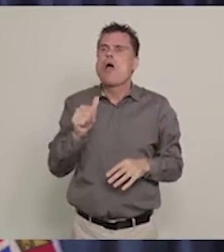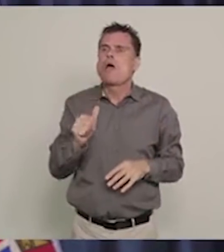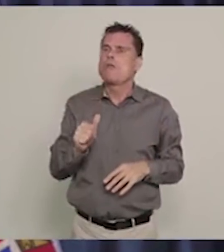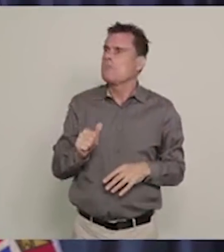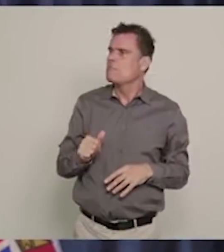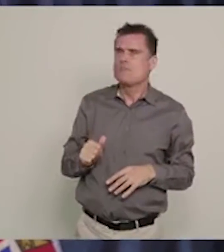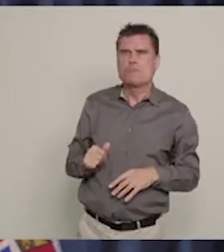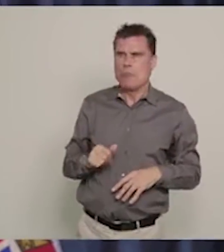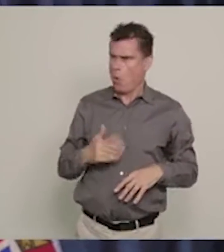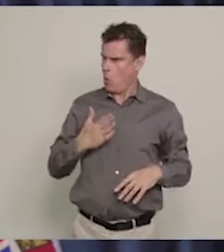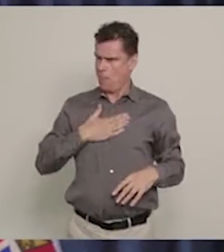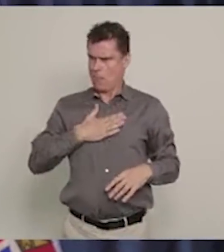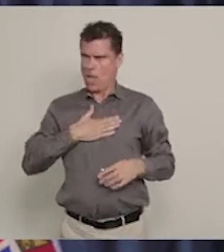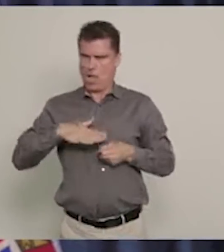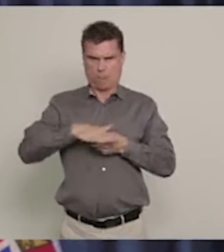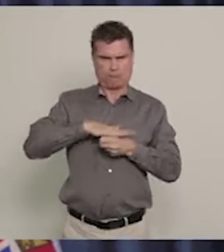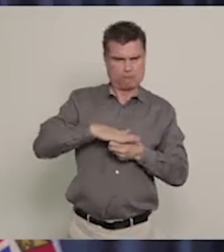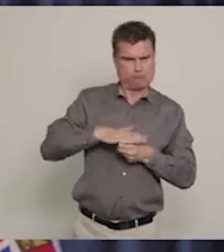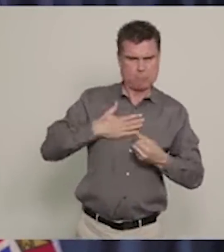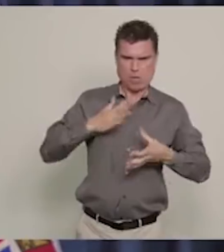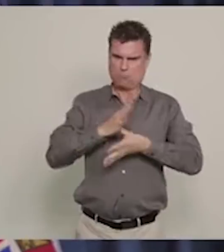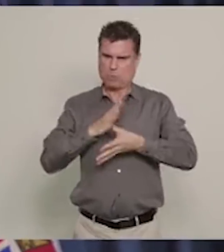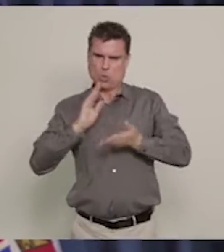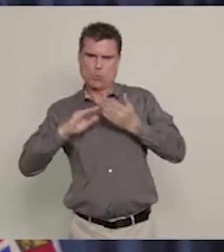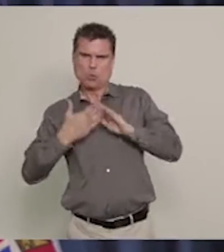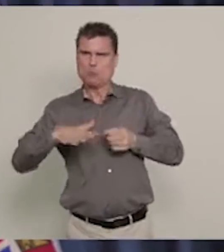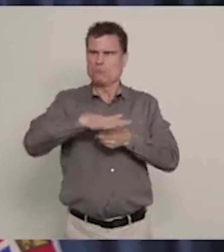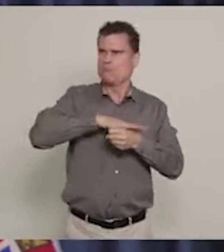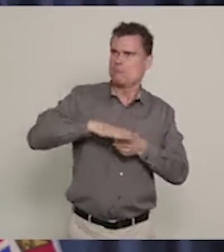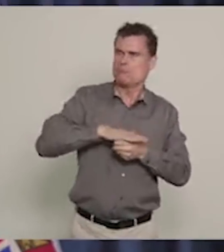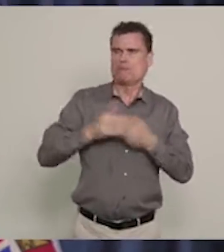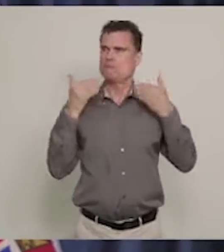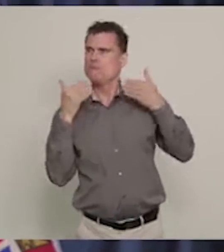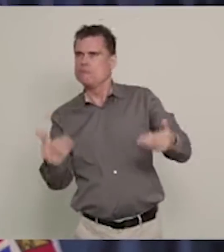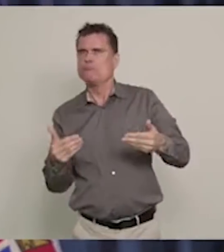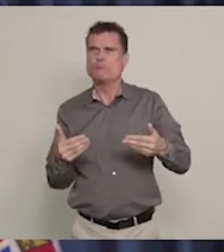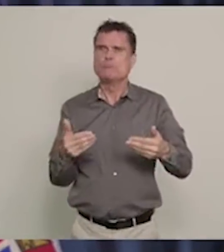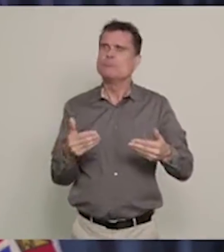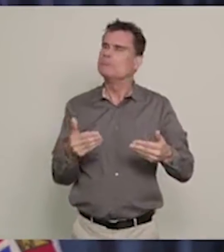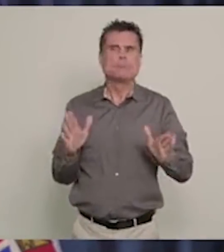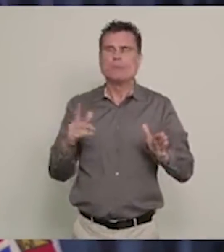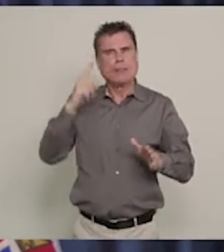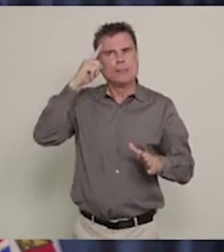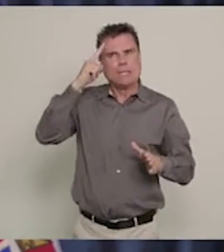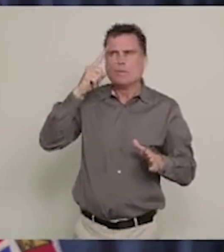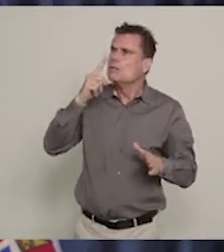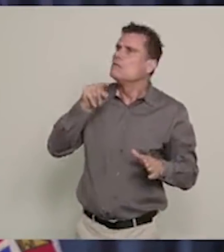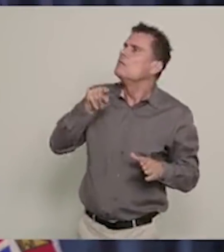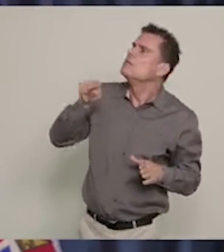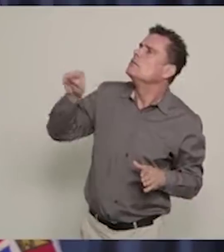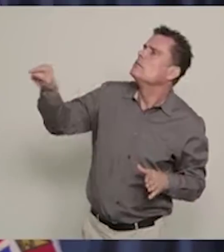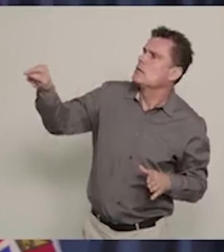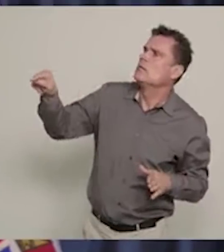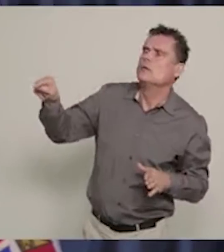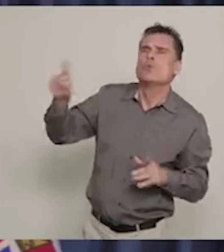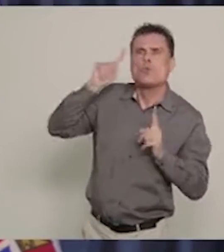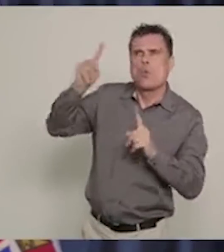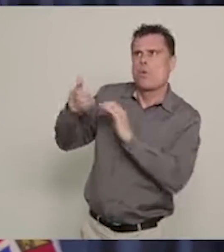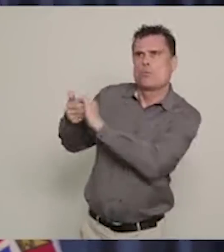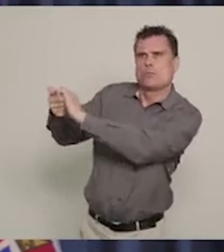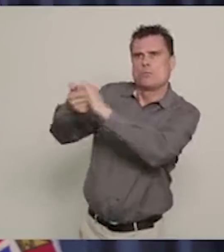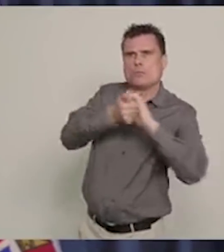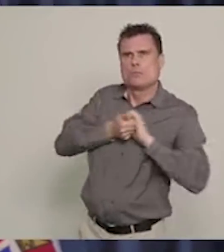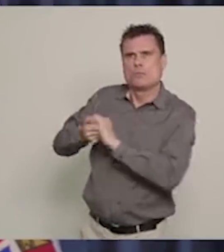If Ontario is the best place to put in place manufacturing capacity to meet our needs, that's what we should do